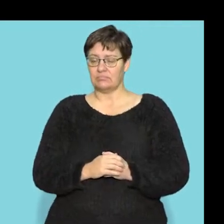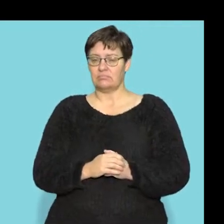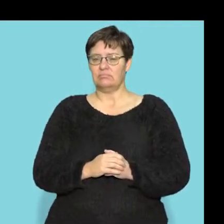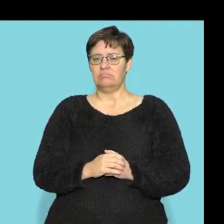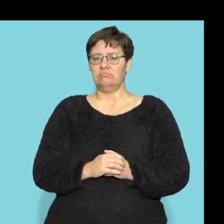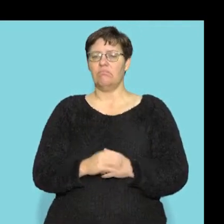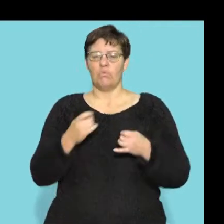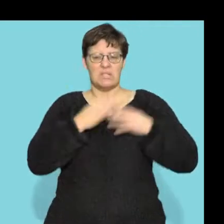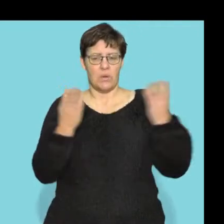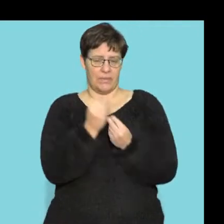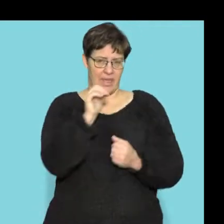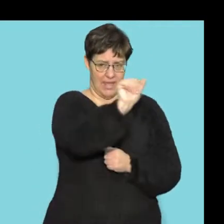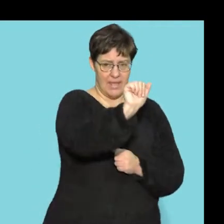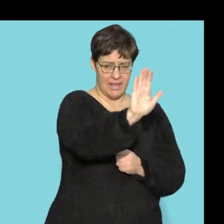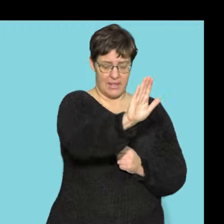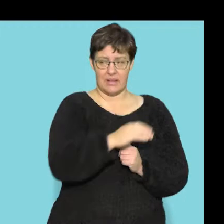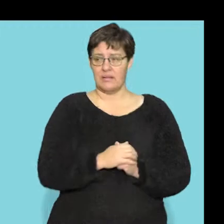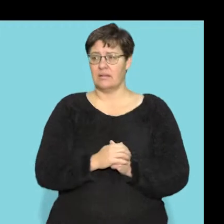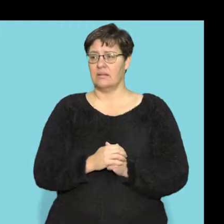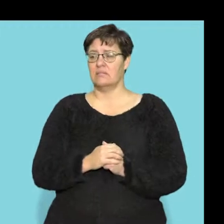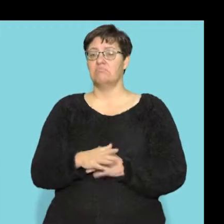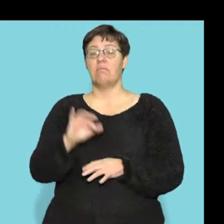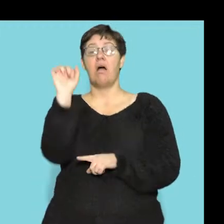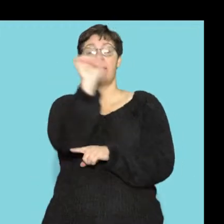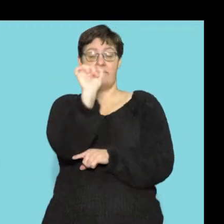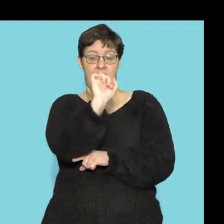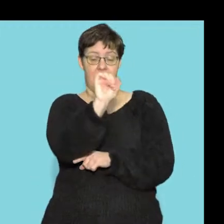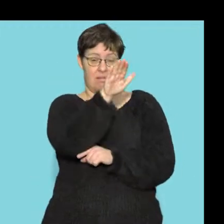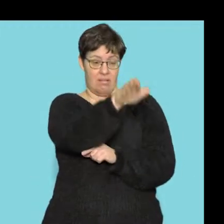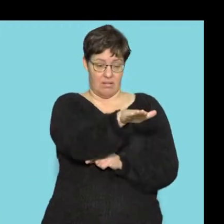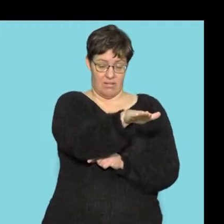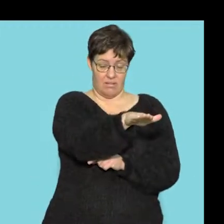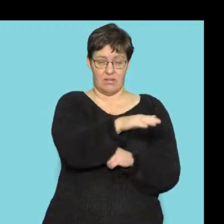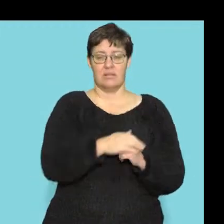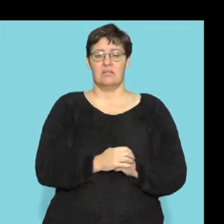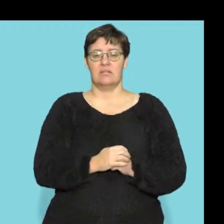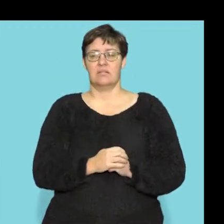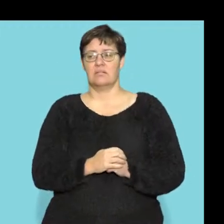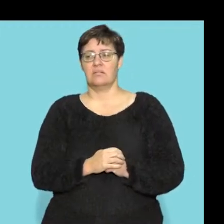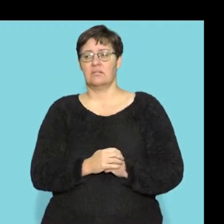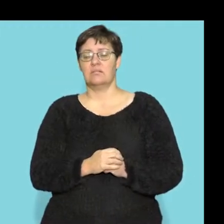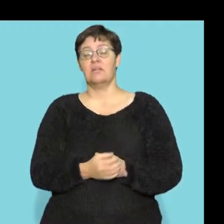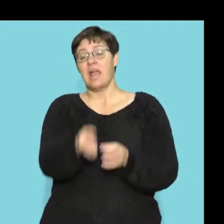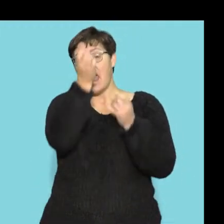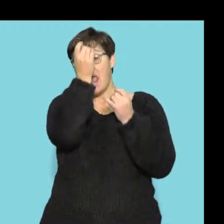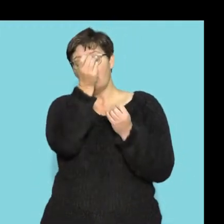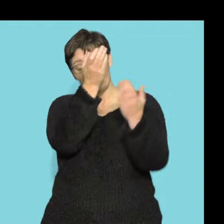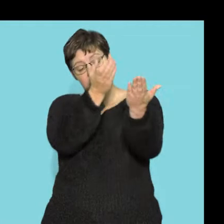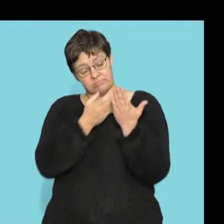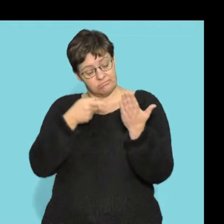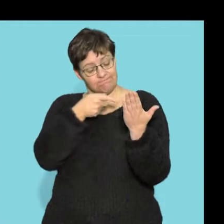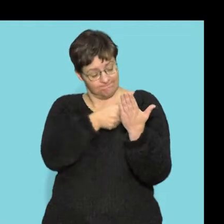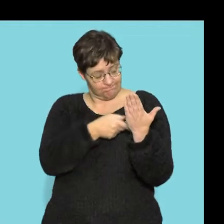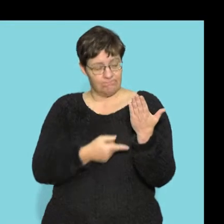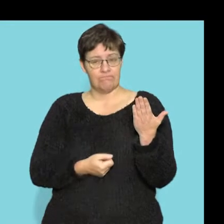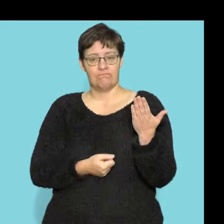start with A right away. We're dealing with the vehicle, right? And in terms of my information, what do I